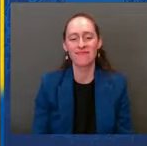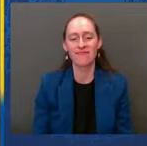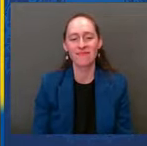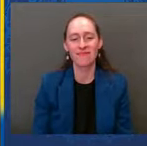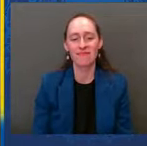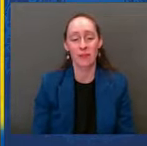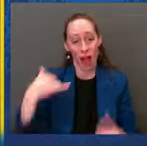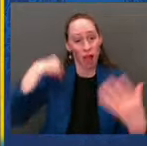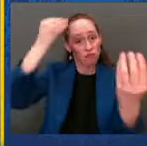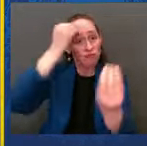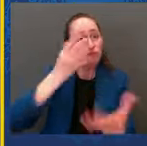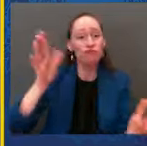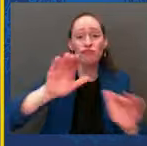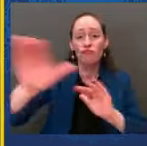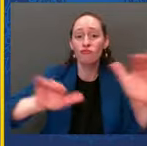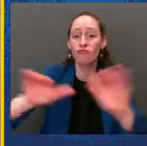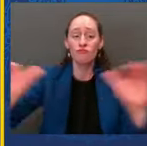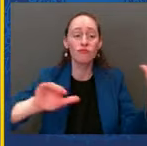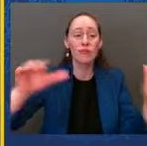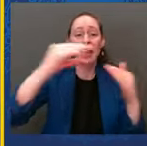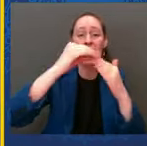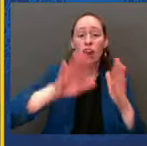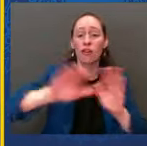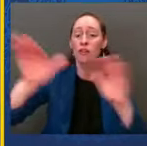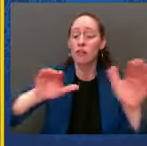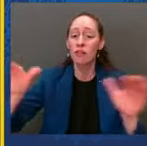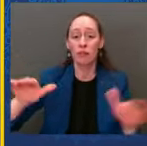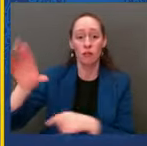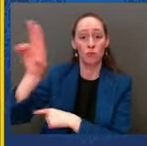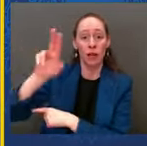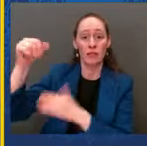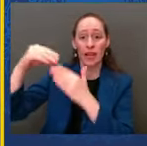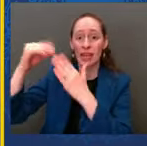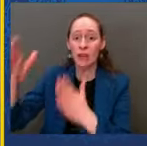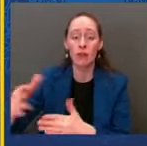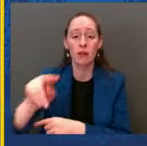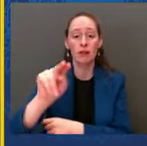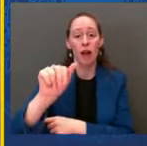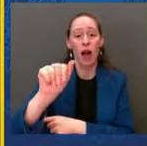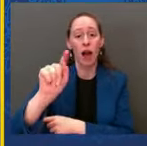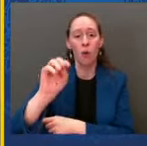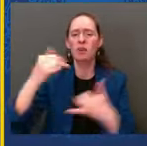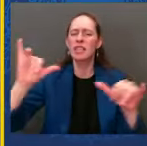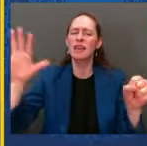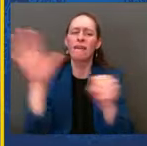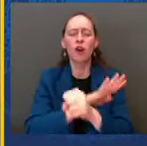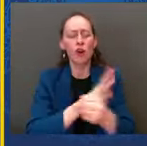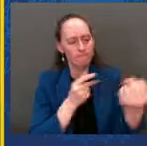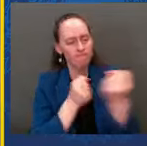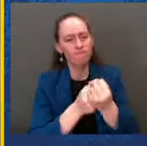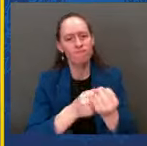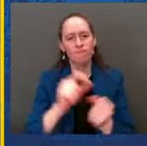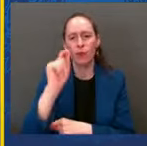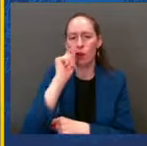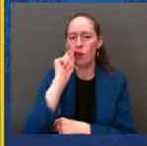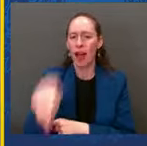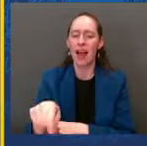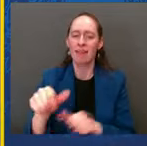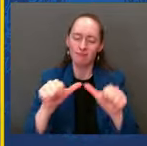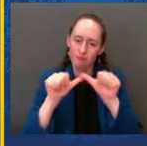to stand in solidarity with Ukraine, to support Ukraine all the time, to provide Ukraine